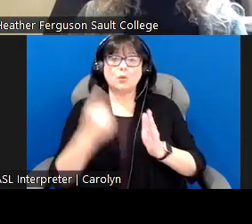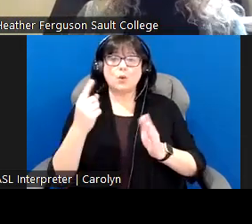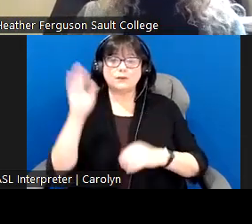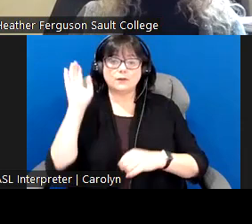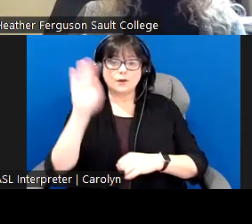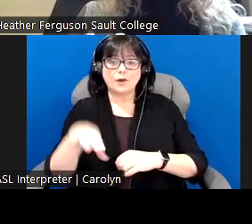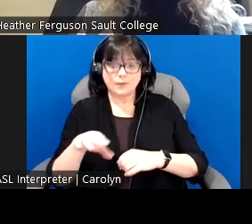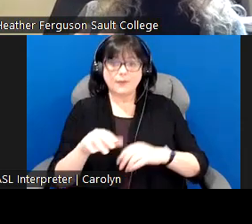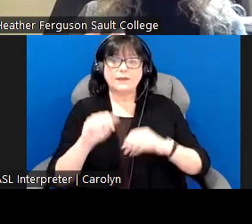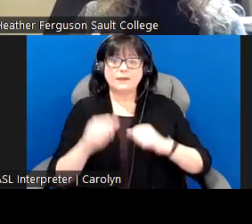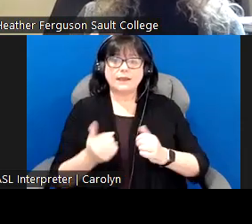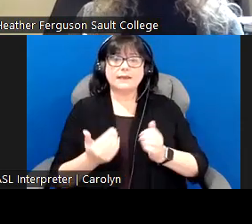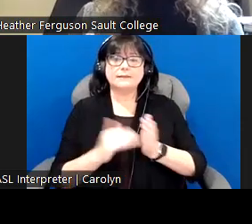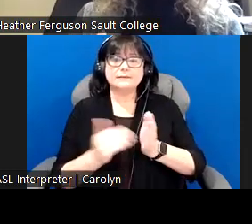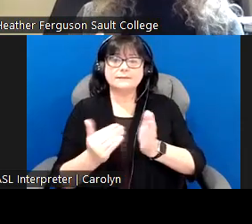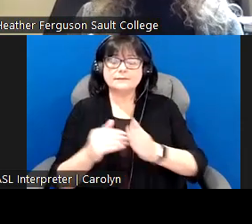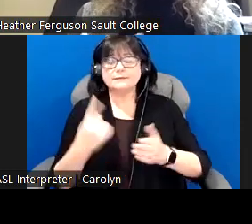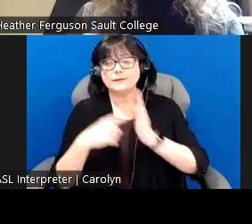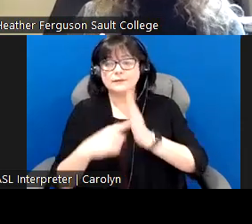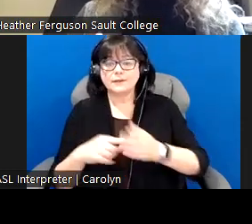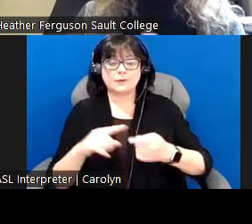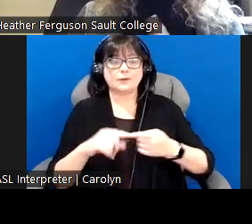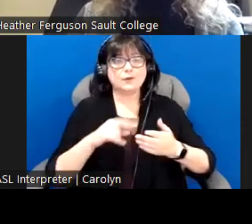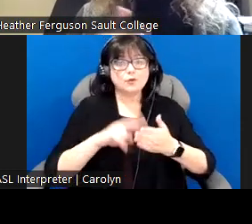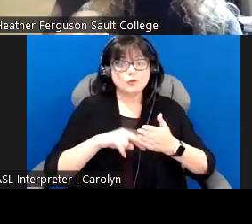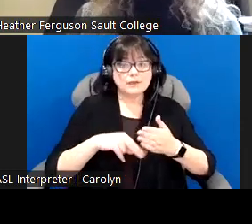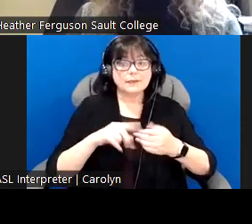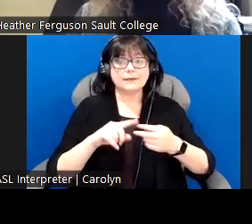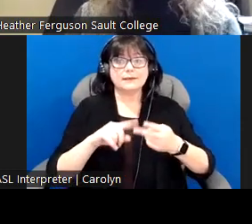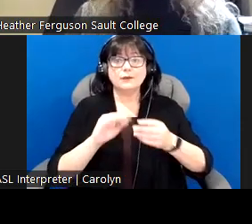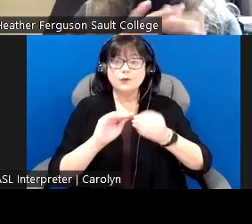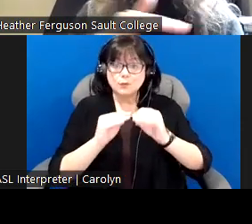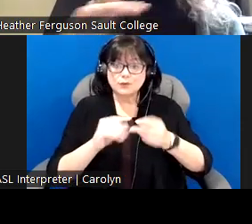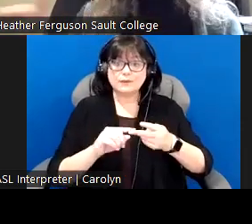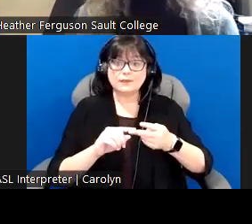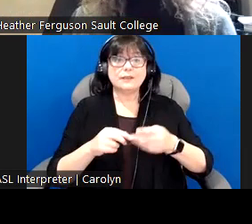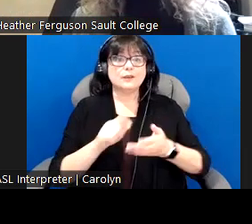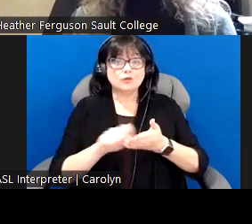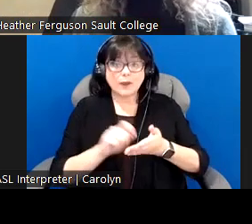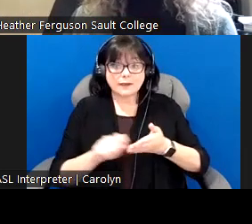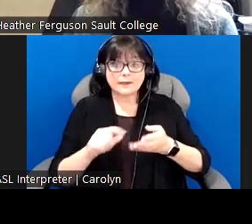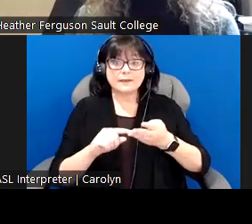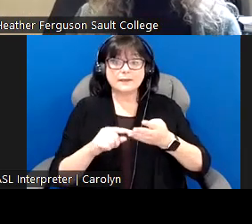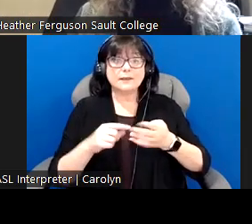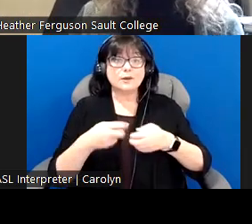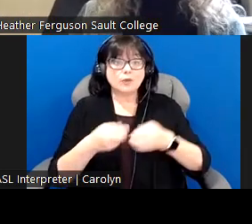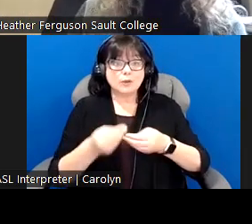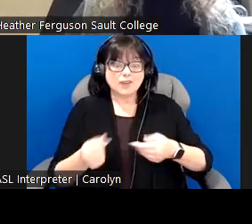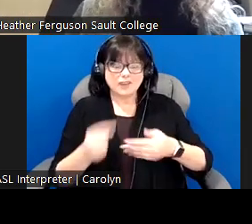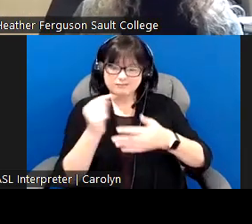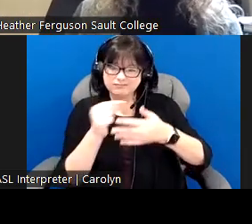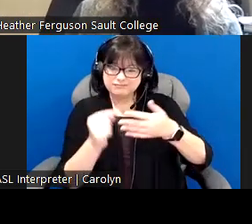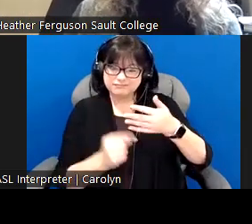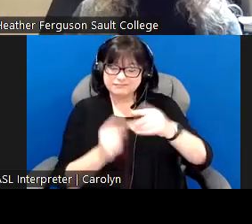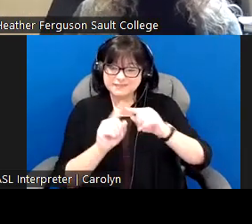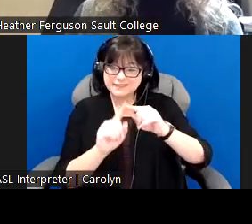take reading, numeracy, writing, problem solving, digital skills, if they have to take a number of different assessments, they